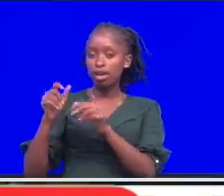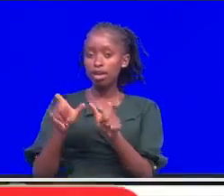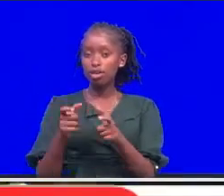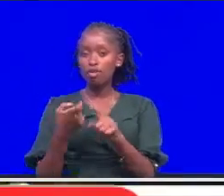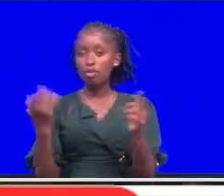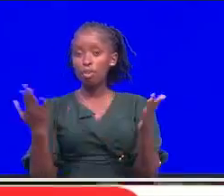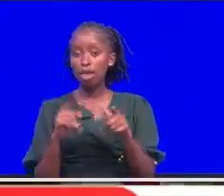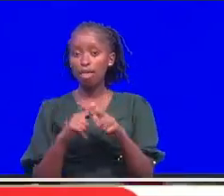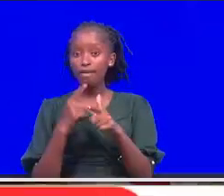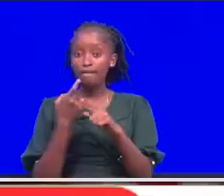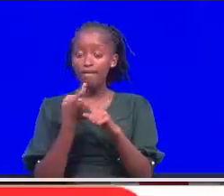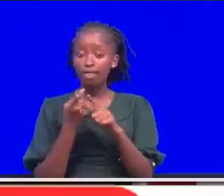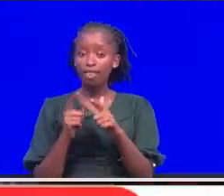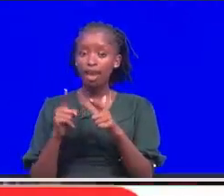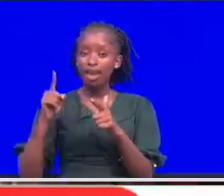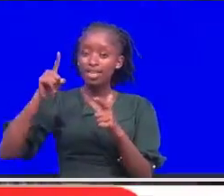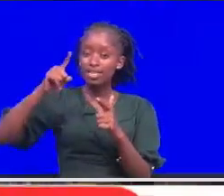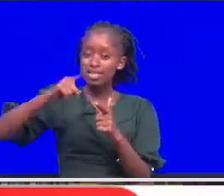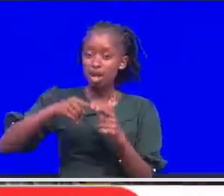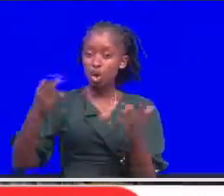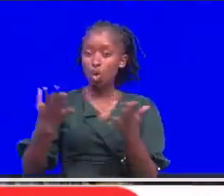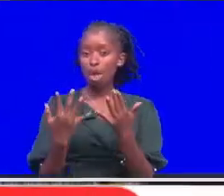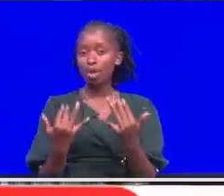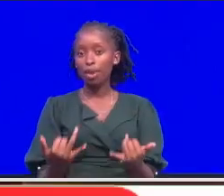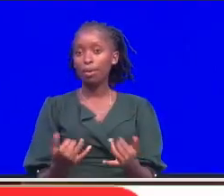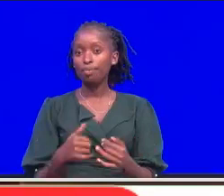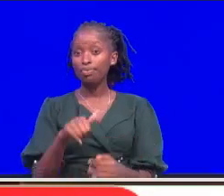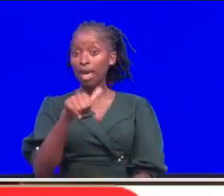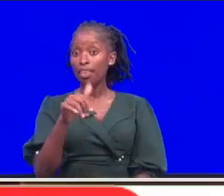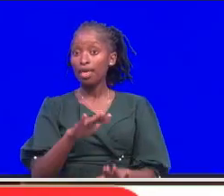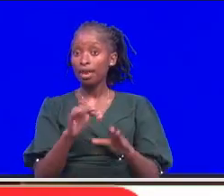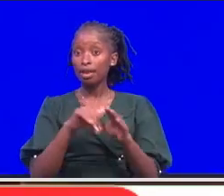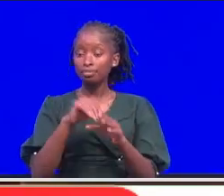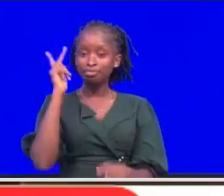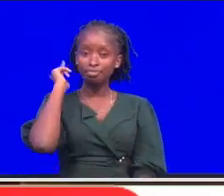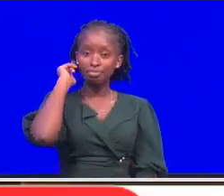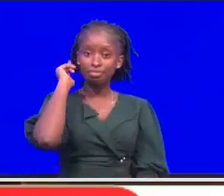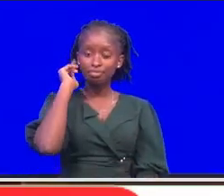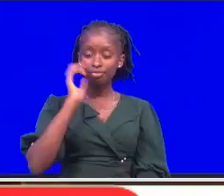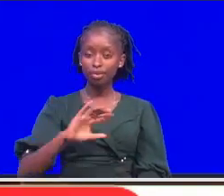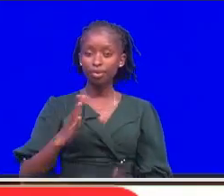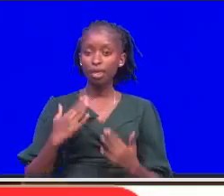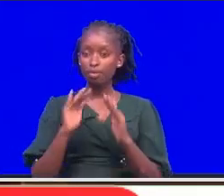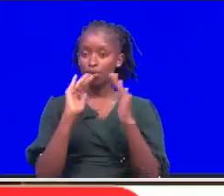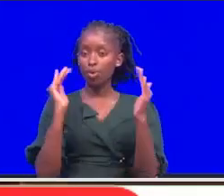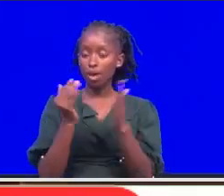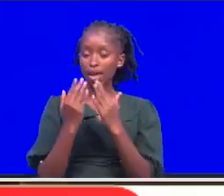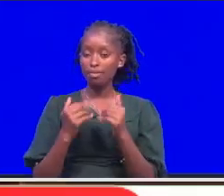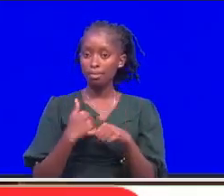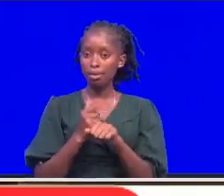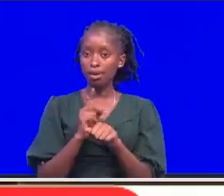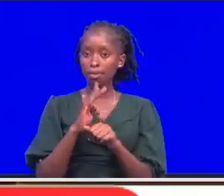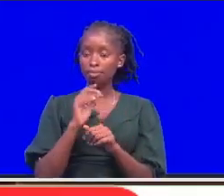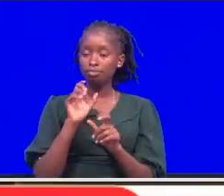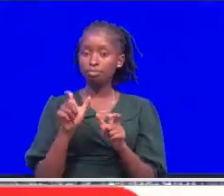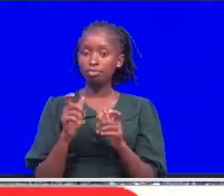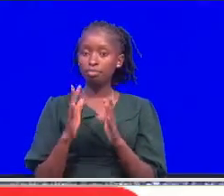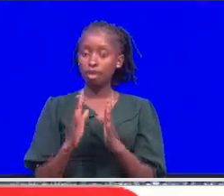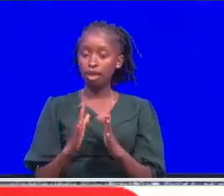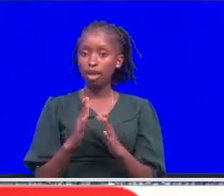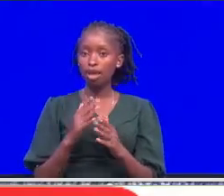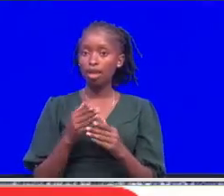mahali imefika. Elsewhere in Kisii County, World Radio Day was marked by speakers led by Media Council of Kenya